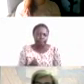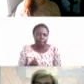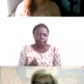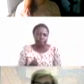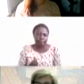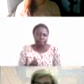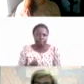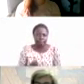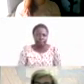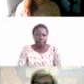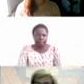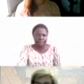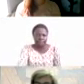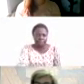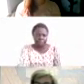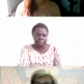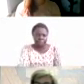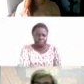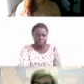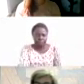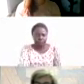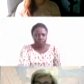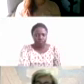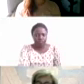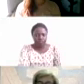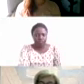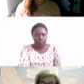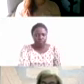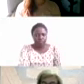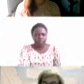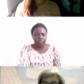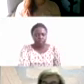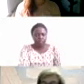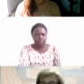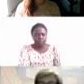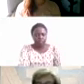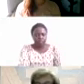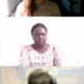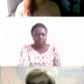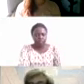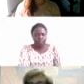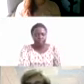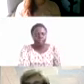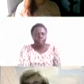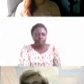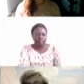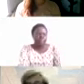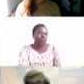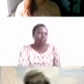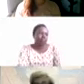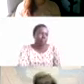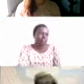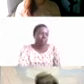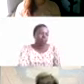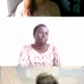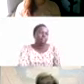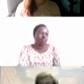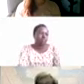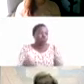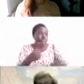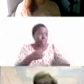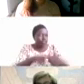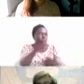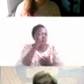So they don't understand. So these tools need to be translated to sign language so that they can see